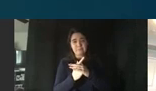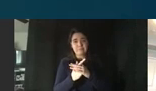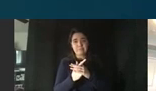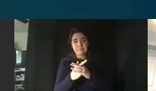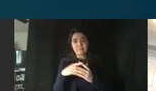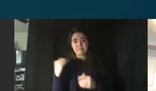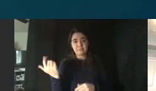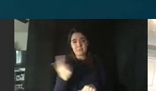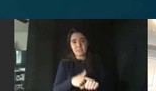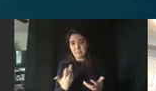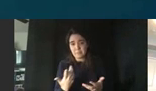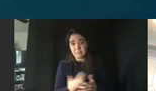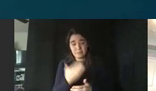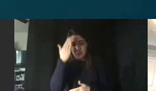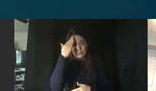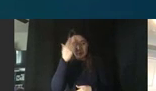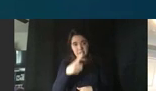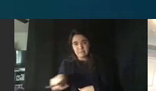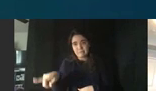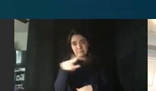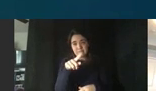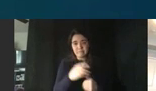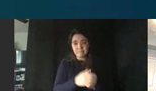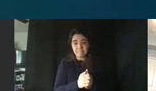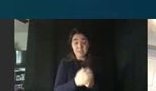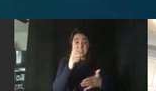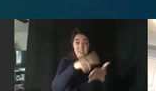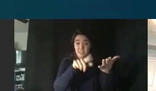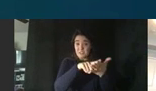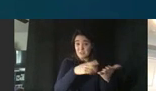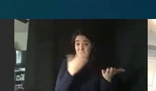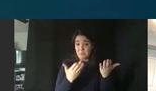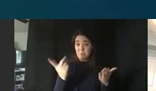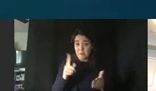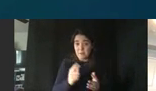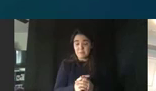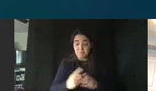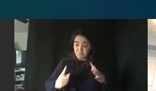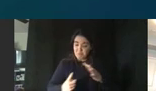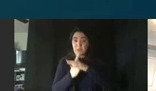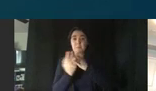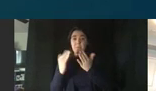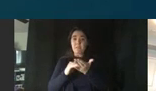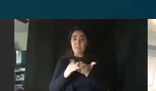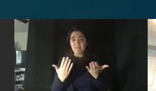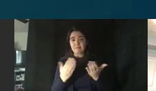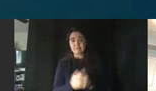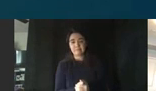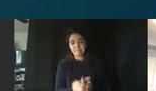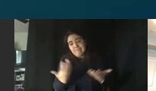there. You might get canceled. You might pop right back up. It is what it is.